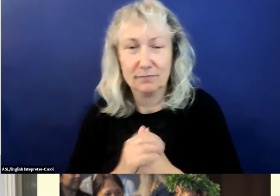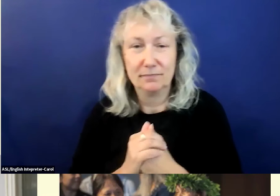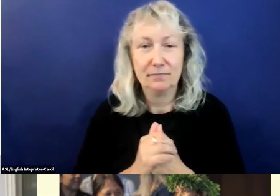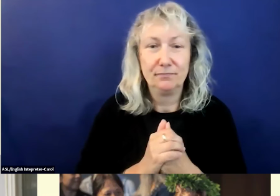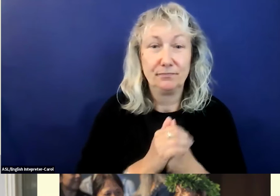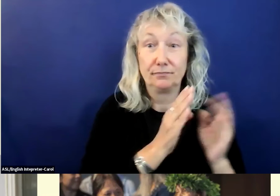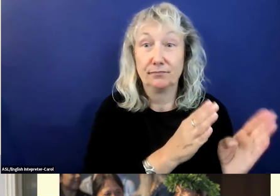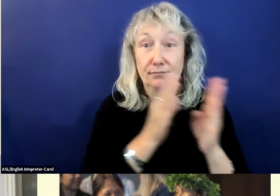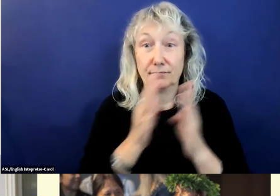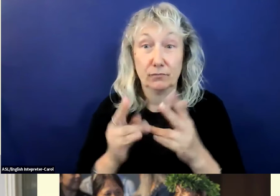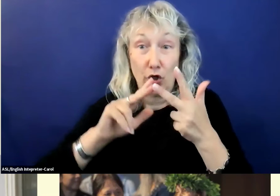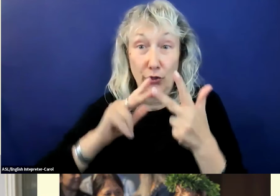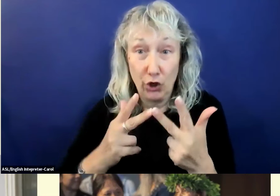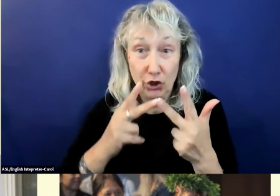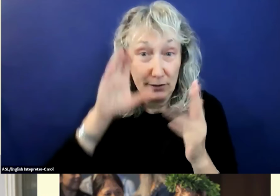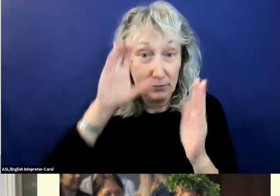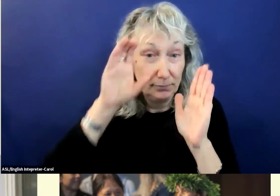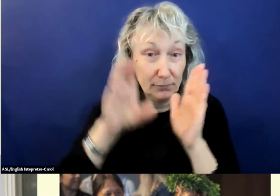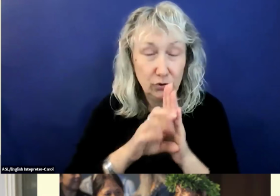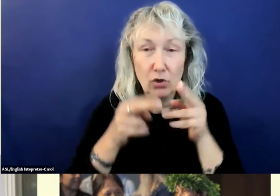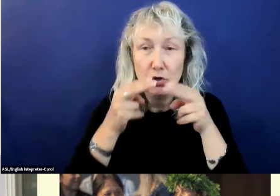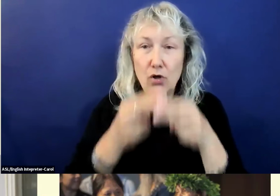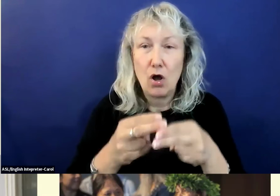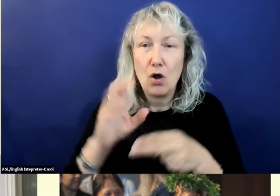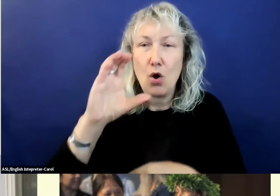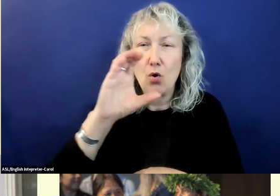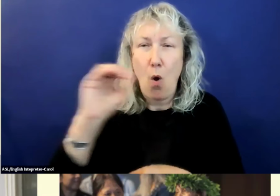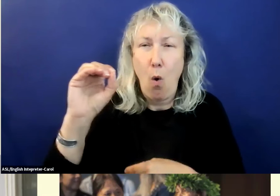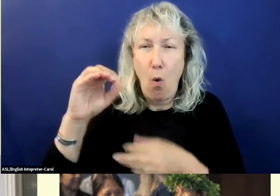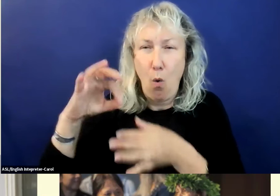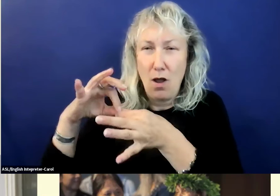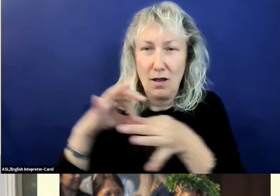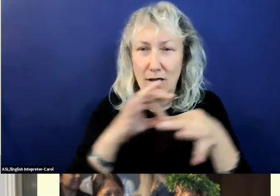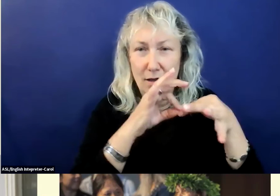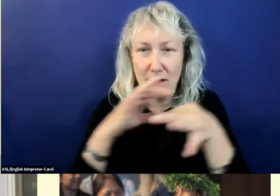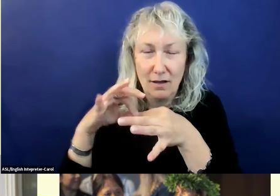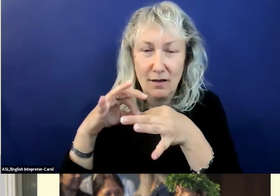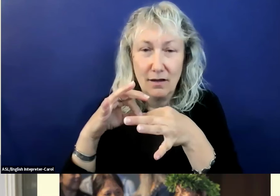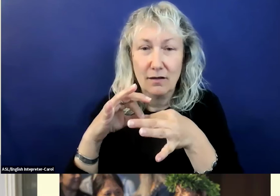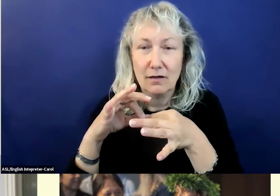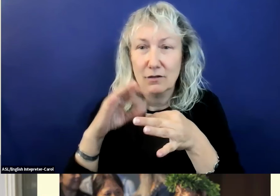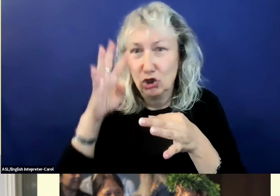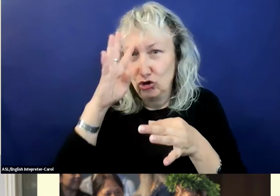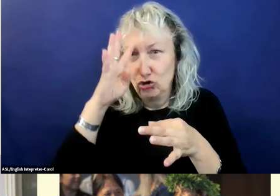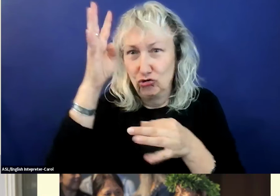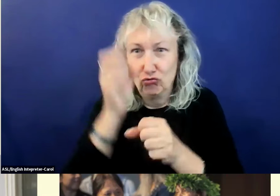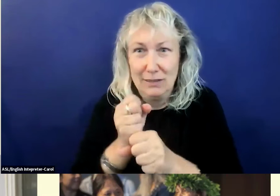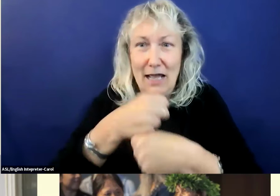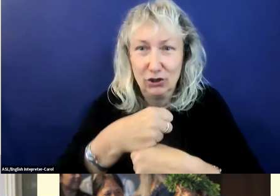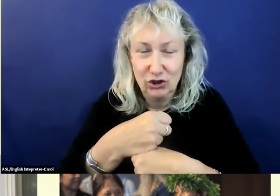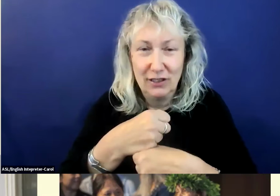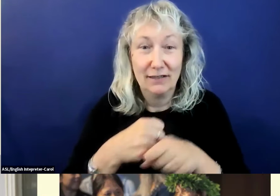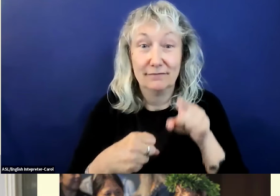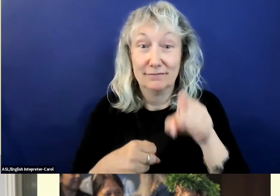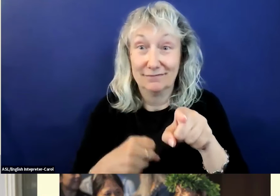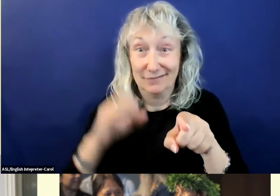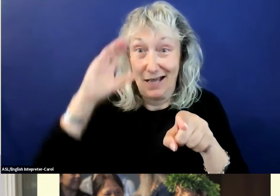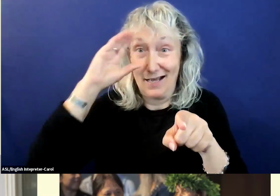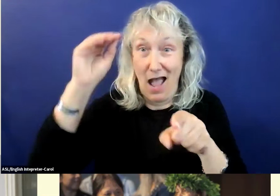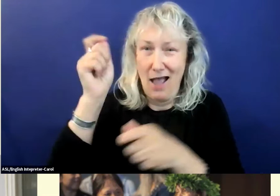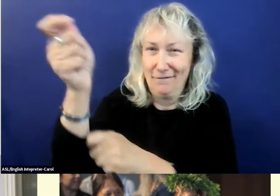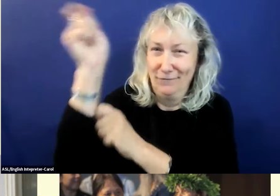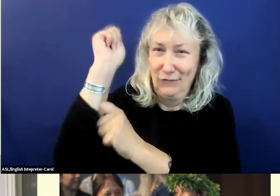co-creation, as you can see, is the third one. I use pictures of one of our guys doing fishing, and this is one of